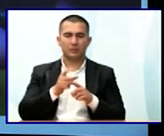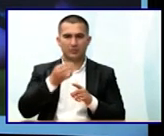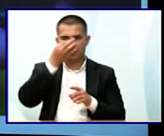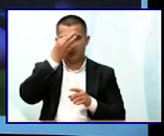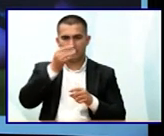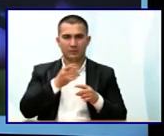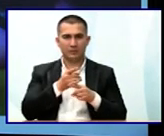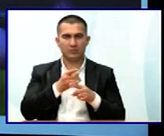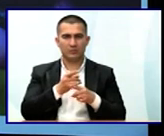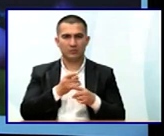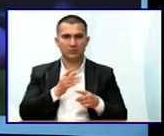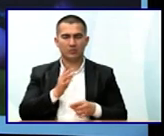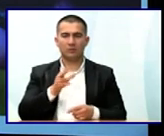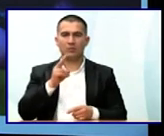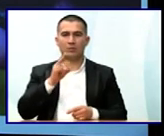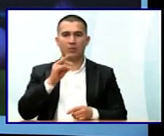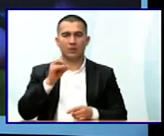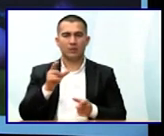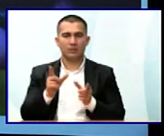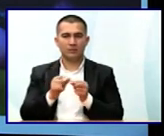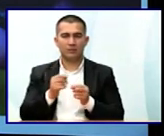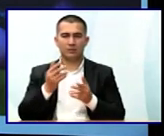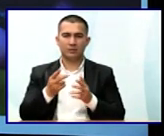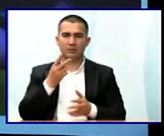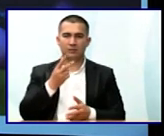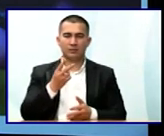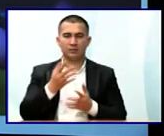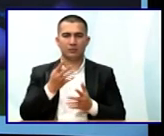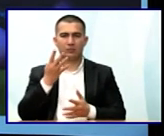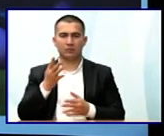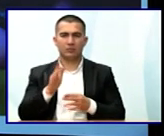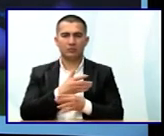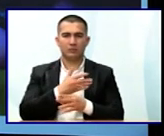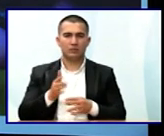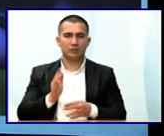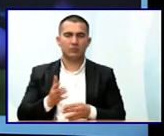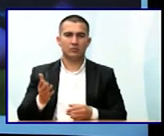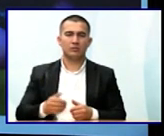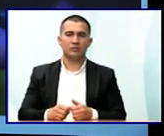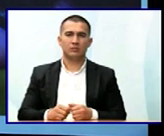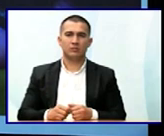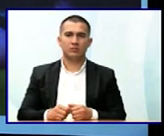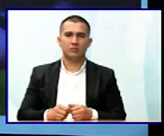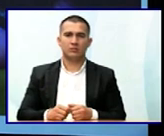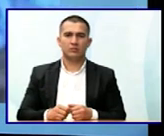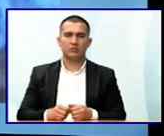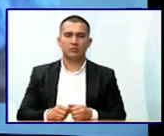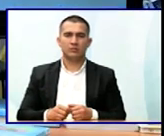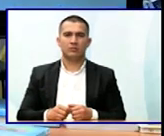aralanib, pona orqali 2 yoki 4ga ajratib olinadi.